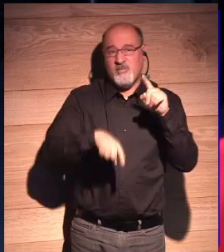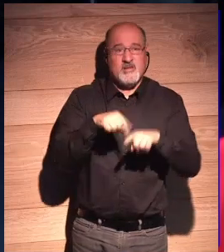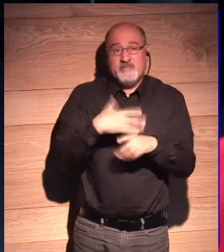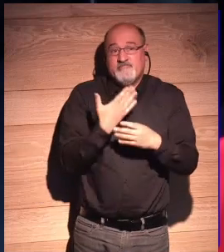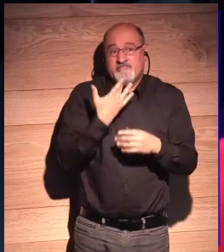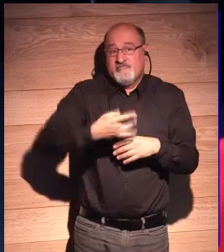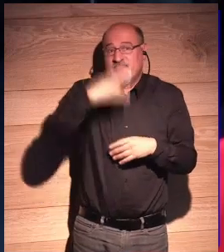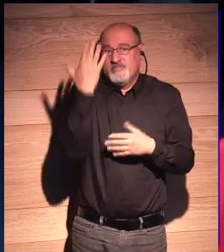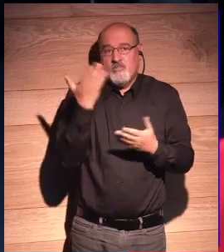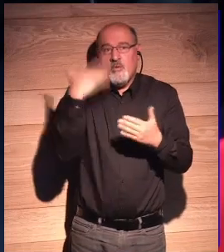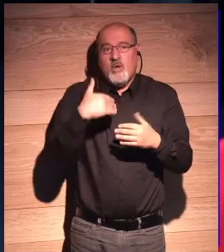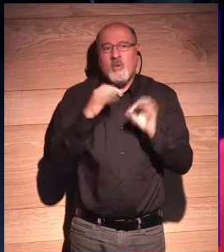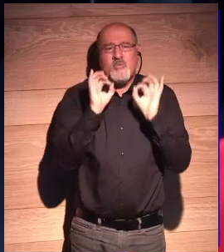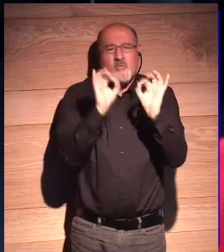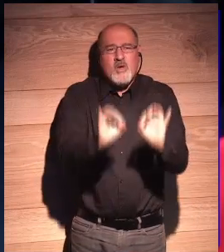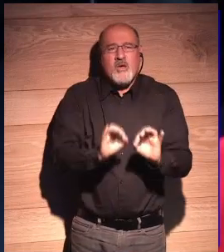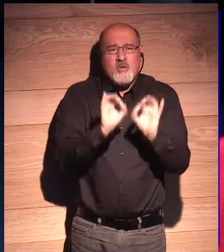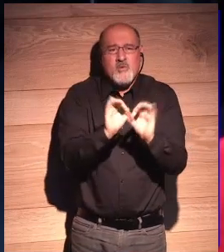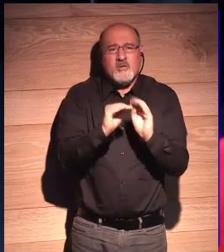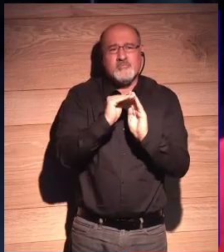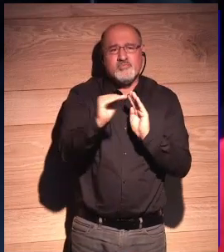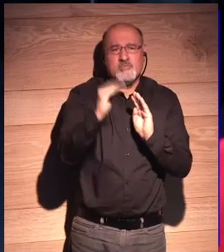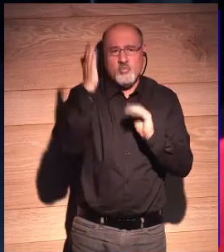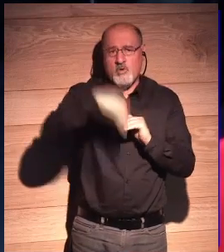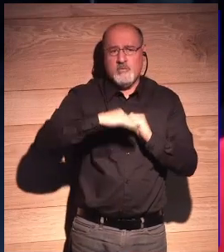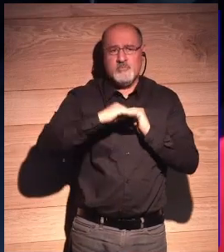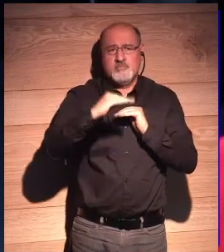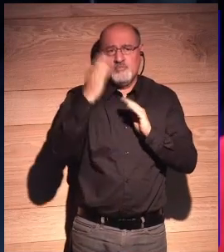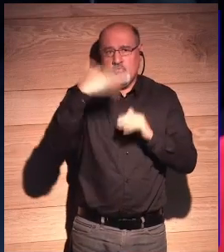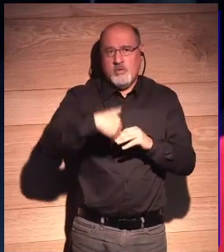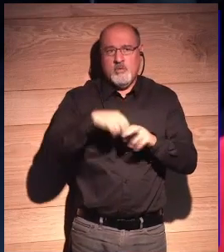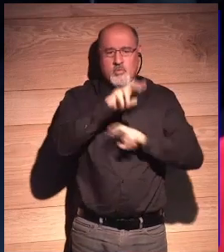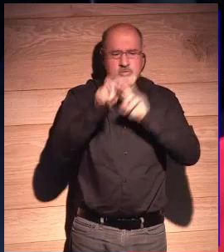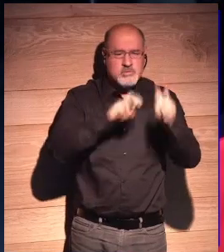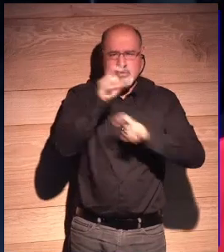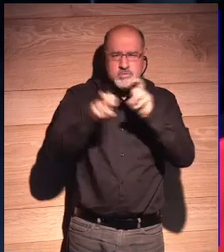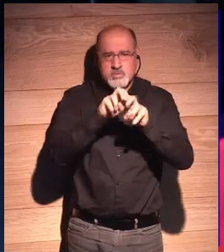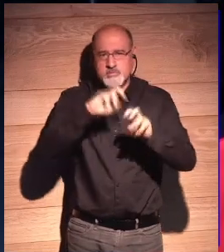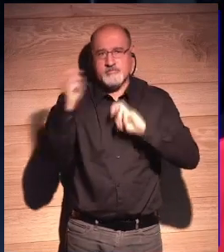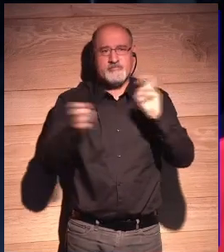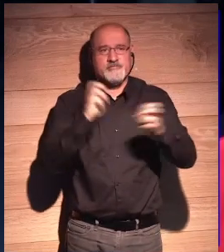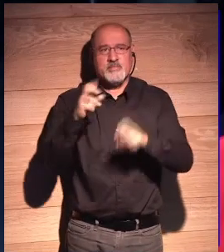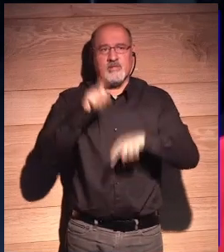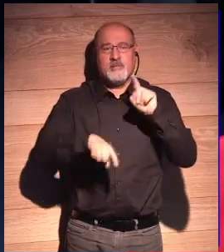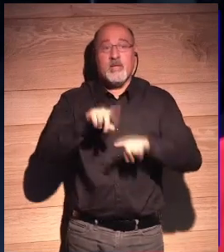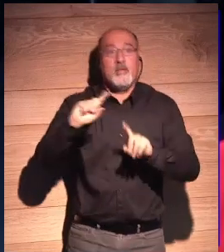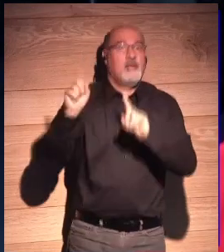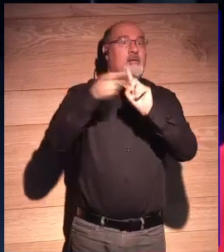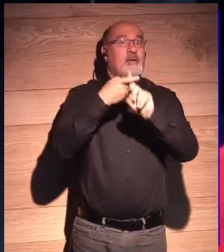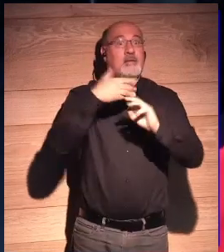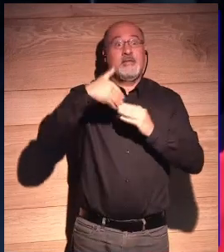comfortable. So I'm still looking, and maybe one day, when I'm on my deathbed, I'll probably be like, I figured it out,